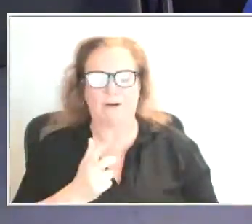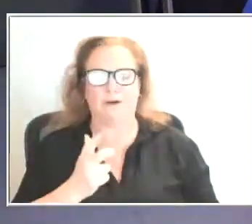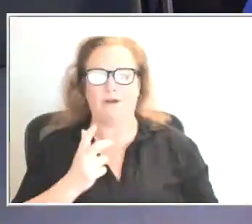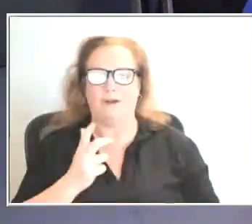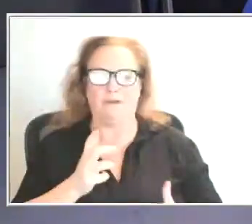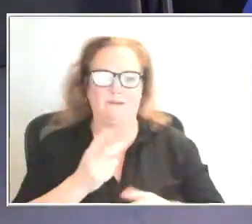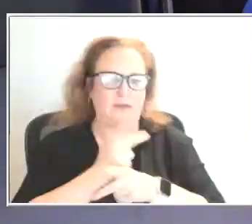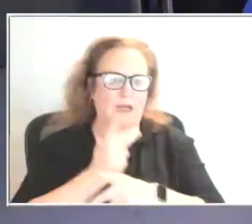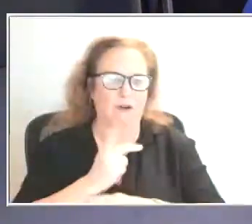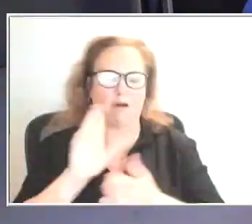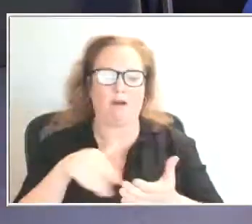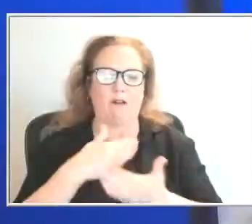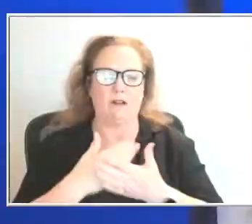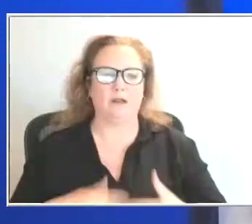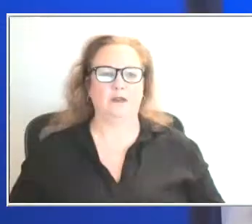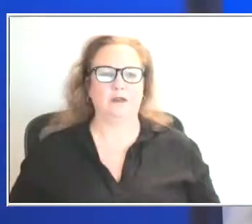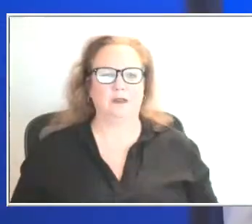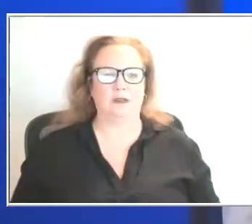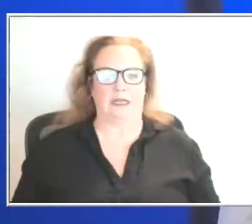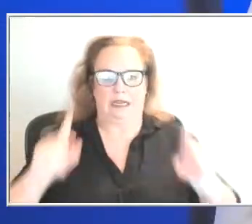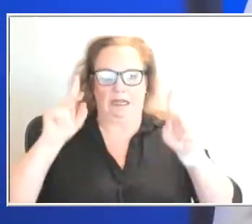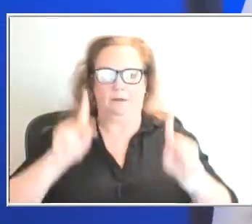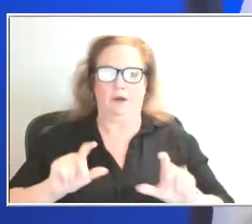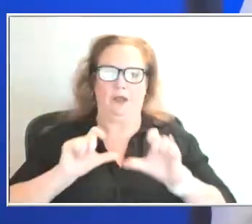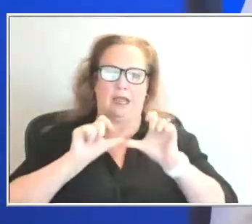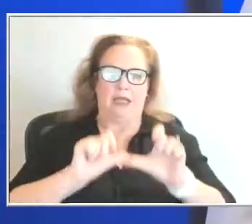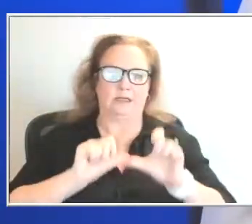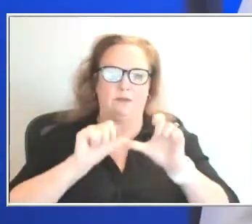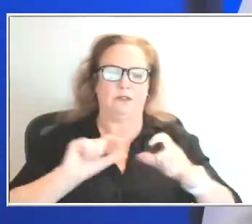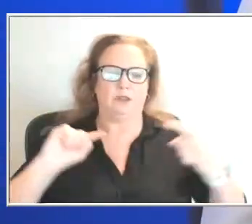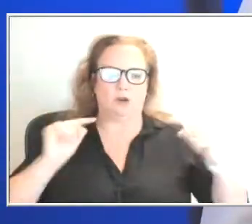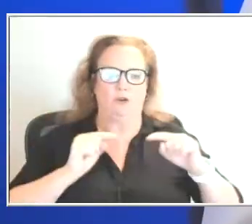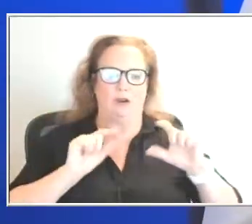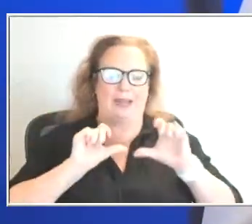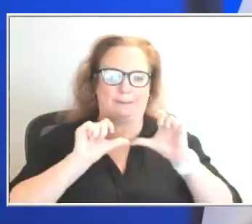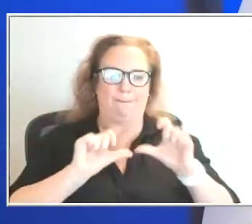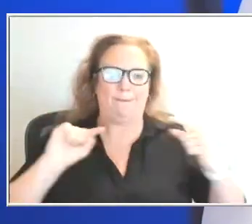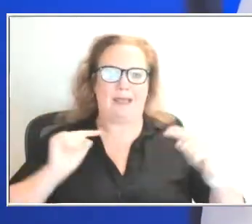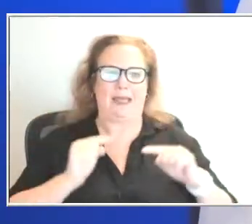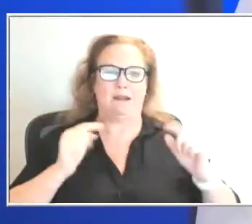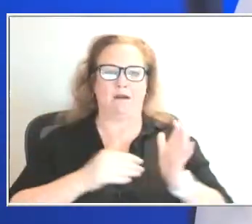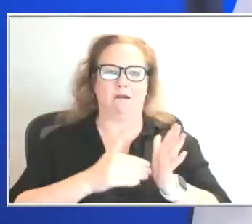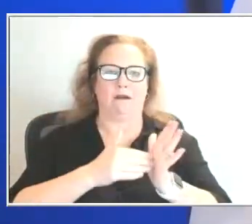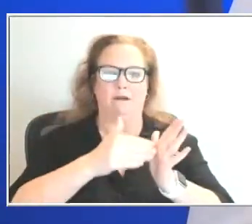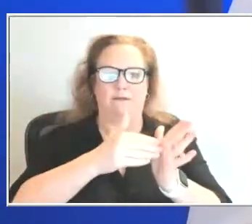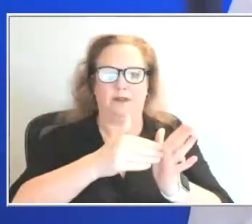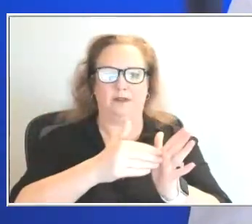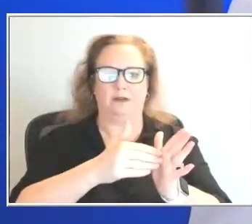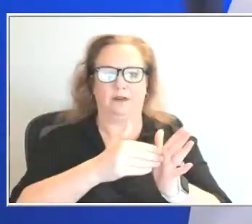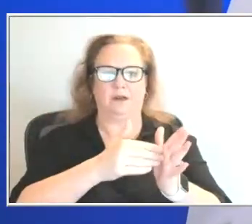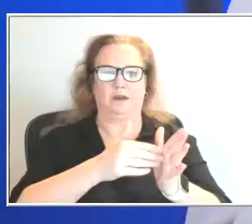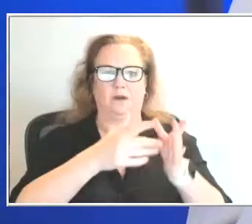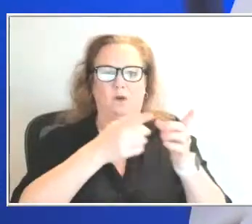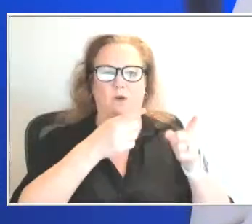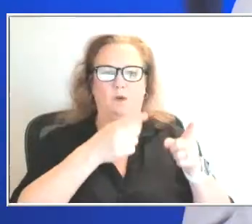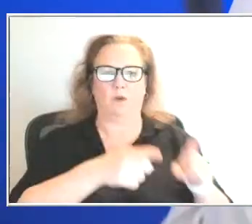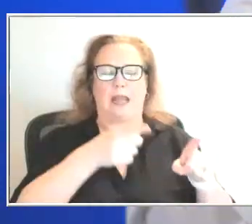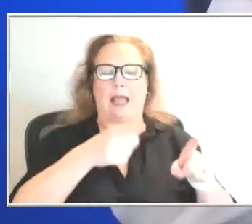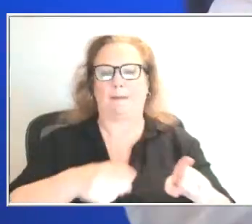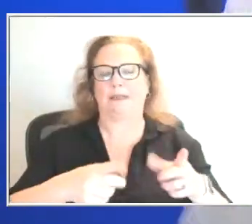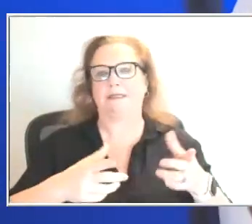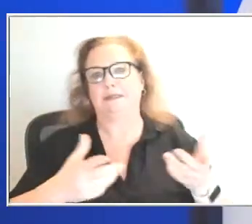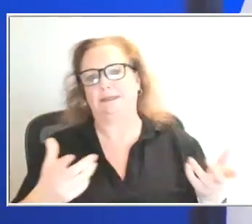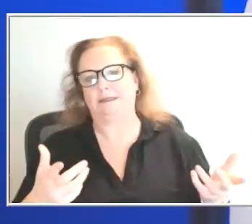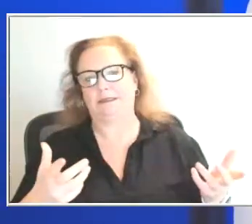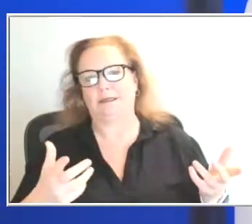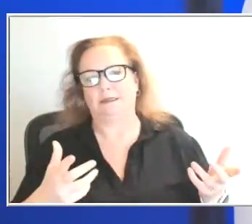and that. so that if a person has persistent chronic pain, a lot of times what's happening is they're going through you know,